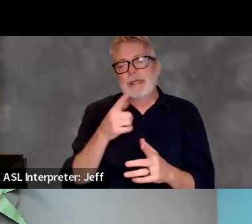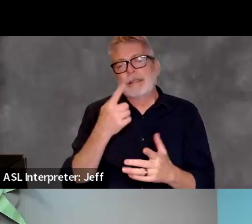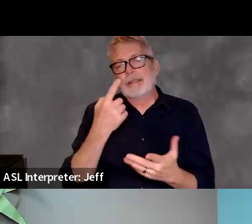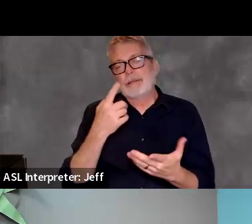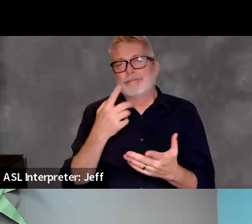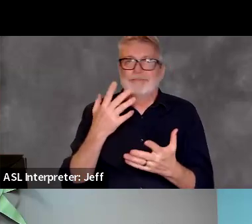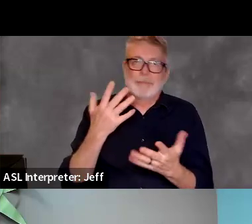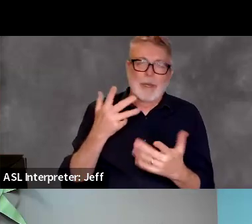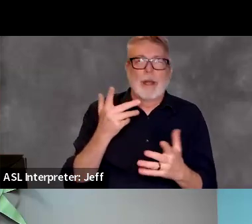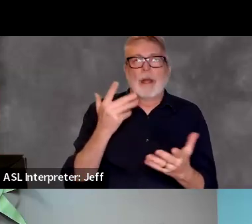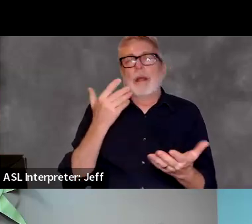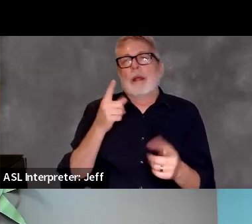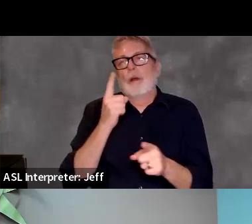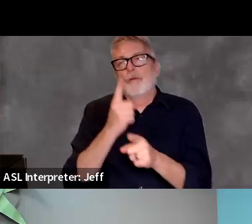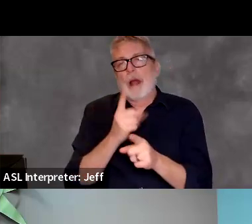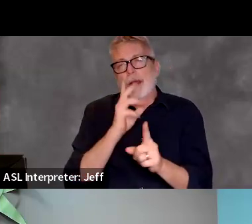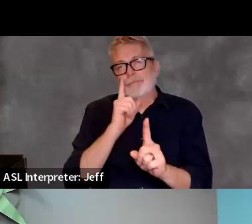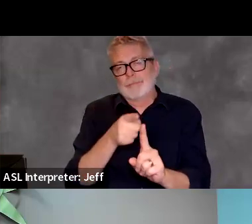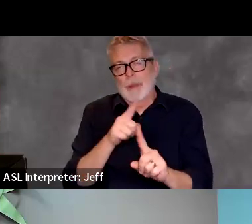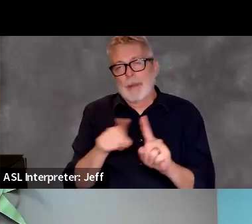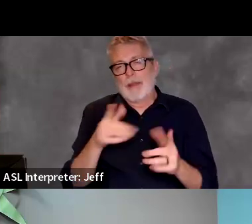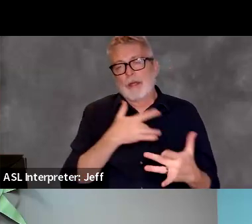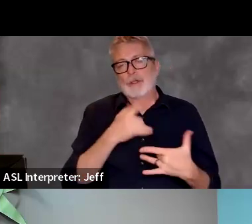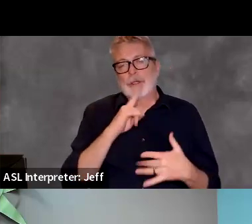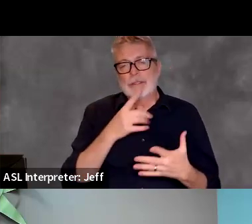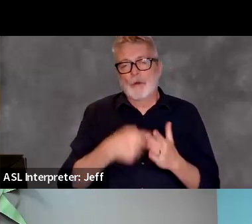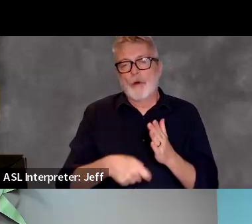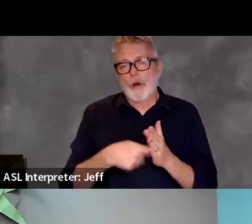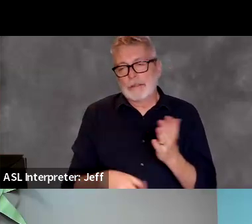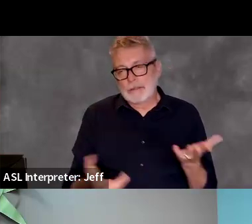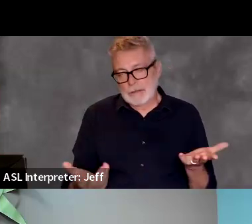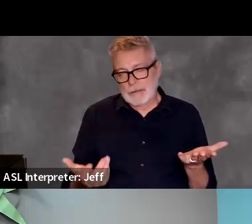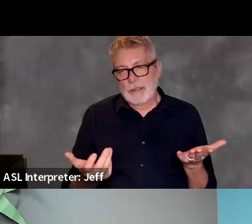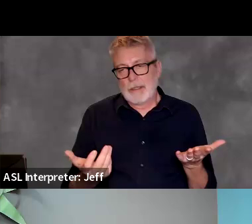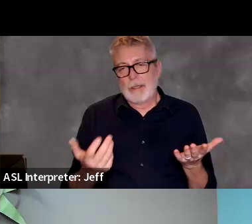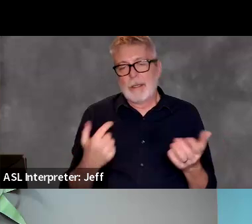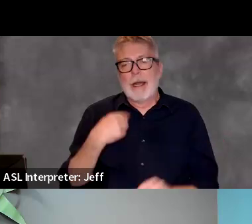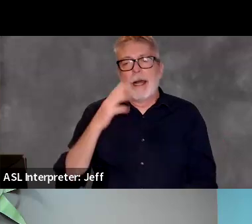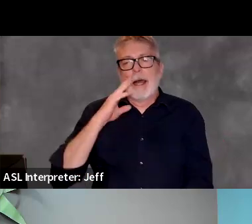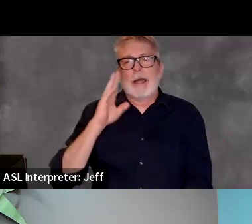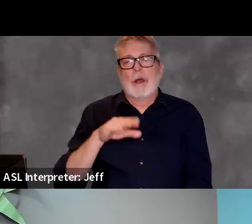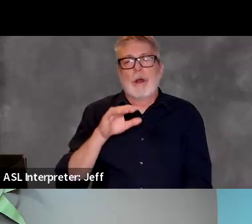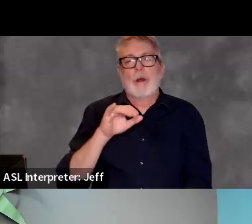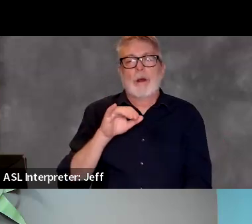step. The concern is the cost. And I know this